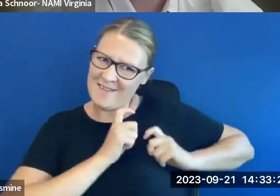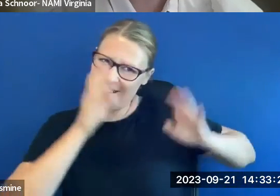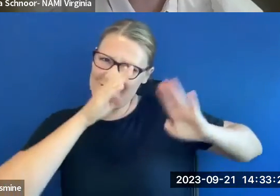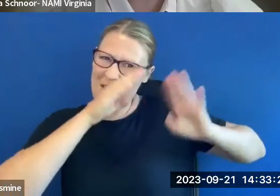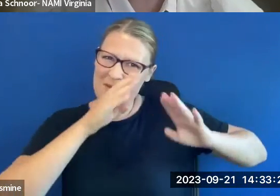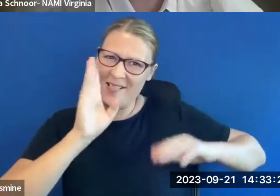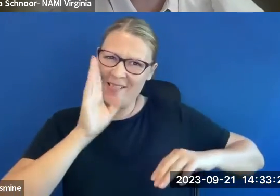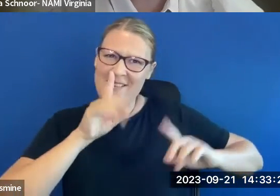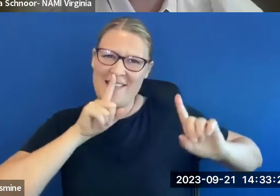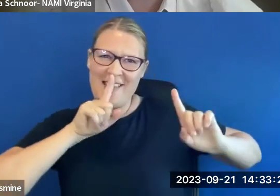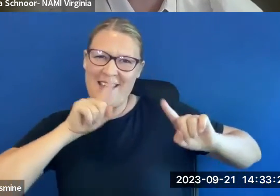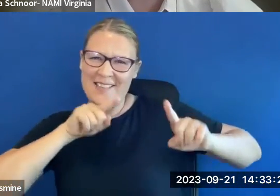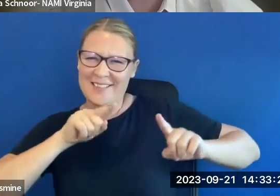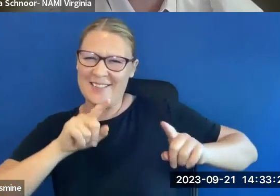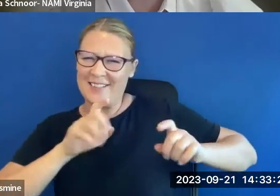I'm just kidding.